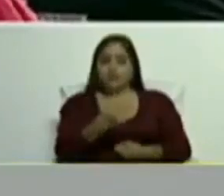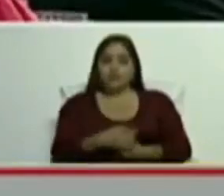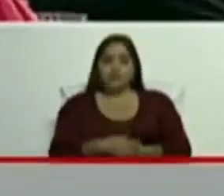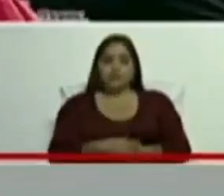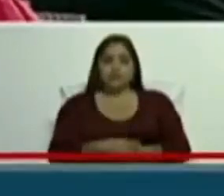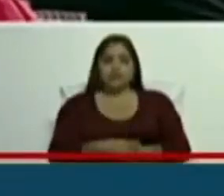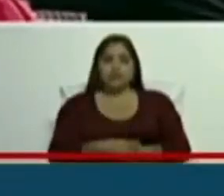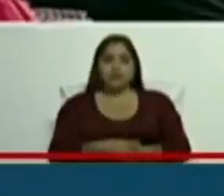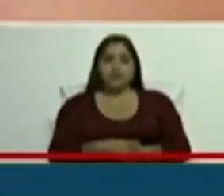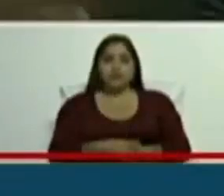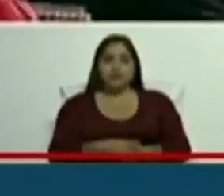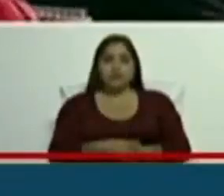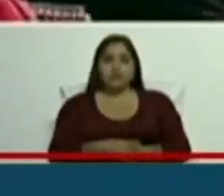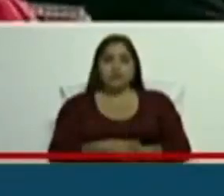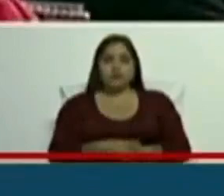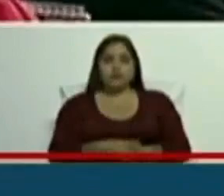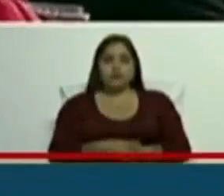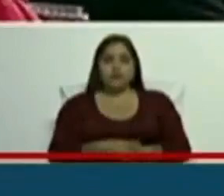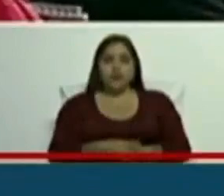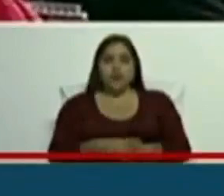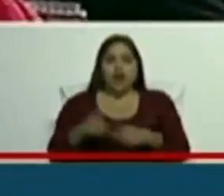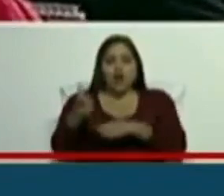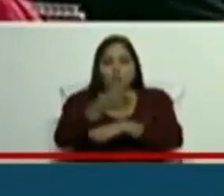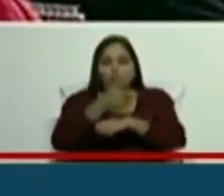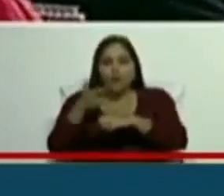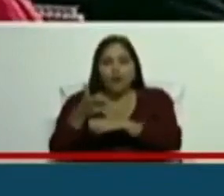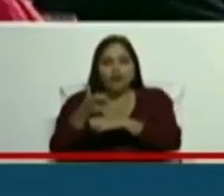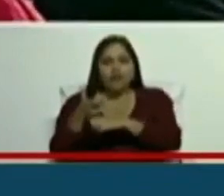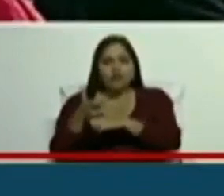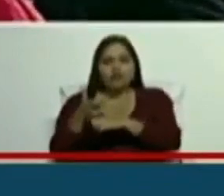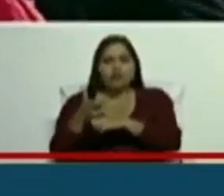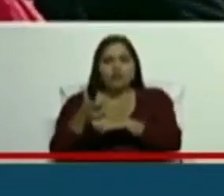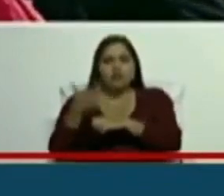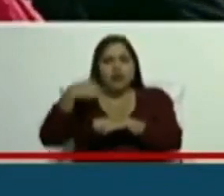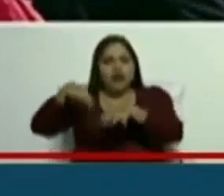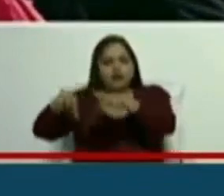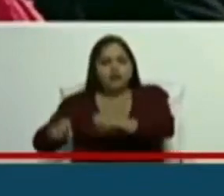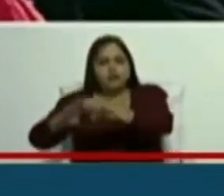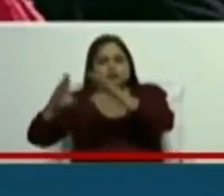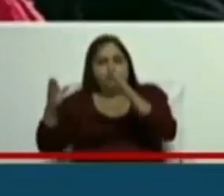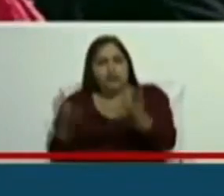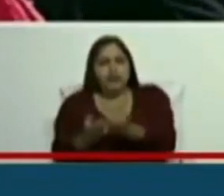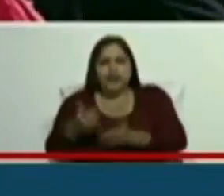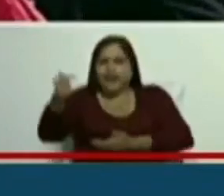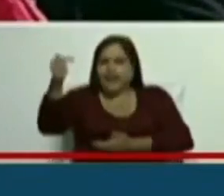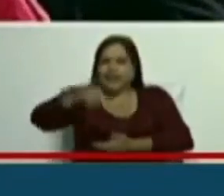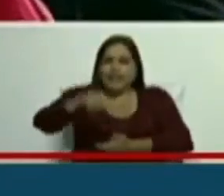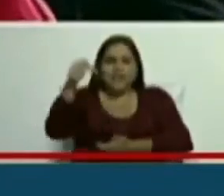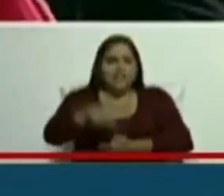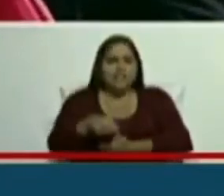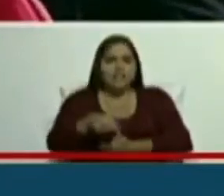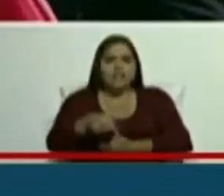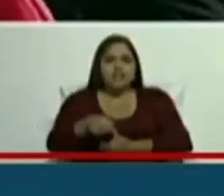We're saying to the imperialists of the land that